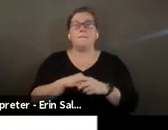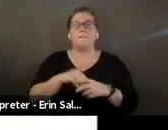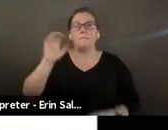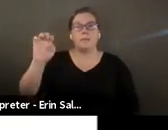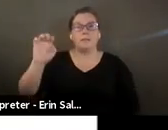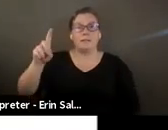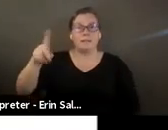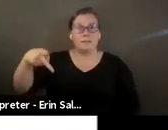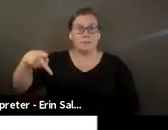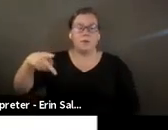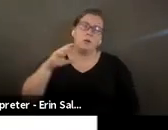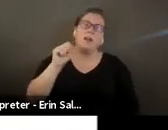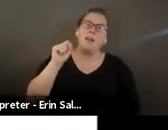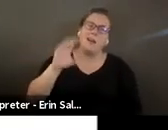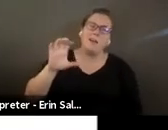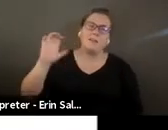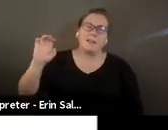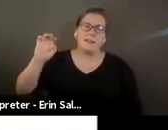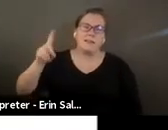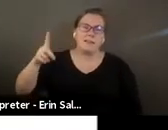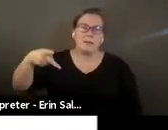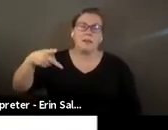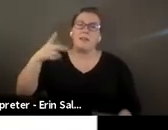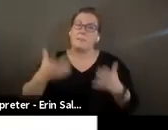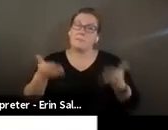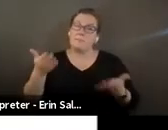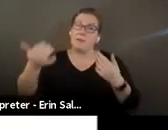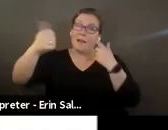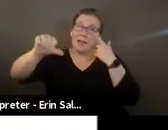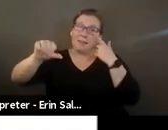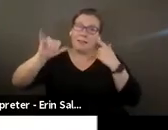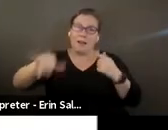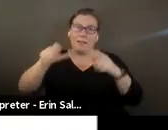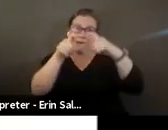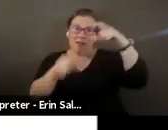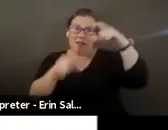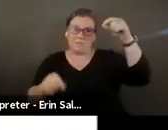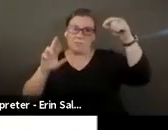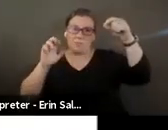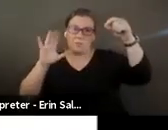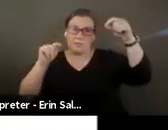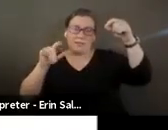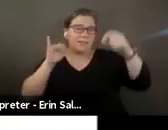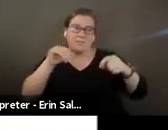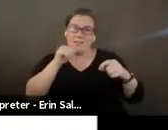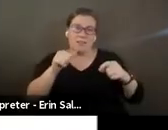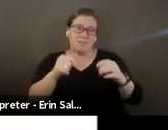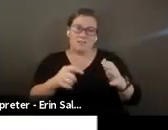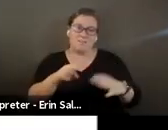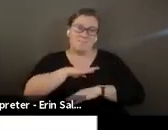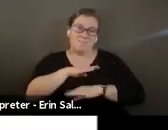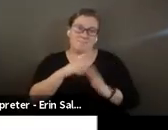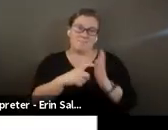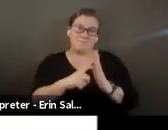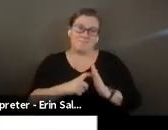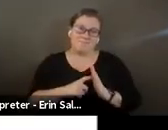EDP or SCEDP may deny a receipt if it does not meet the requirements. So if